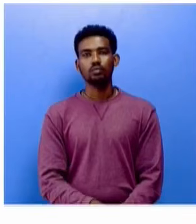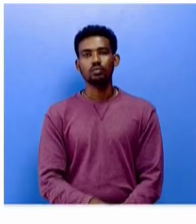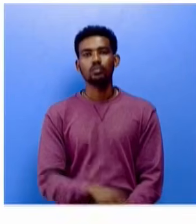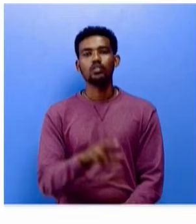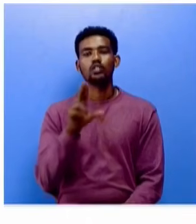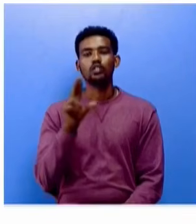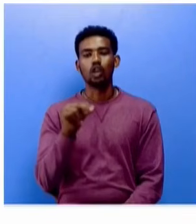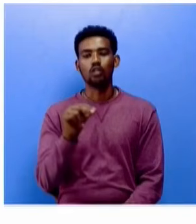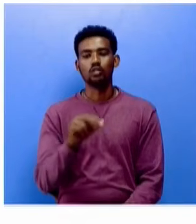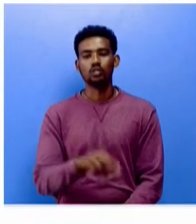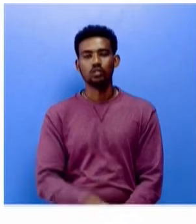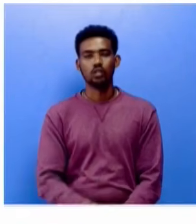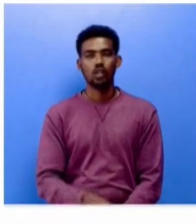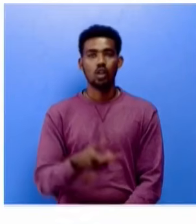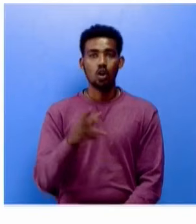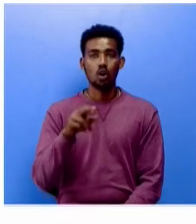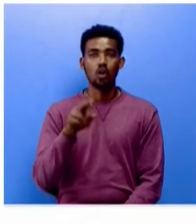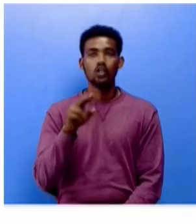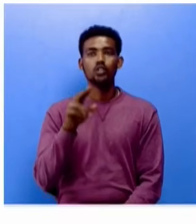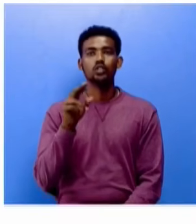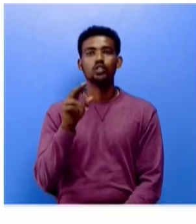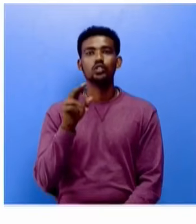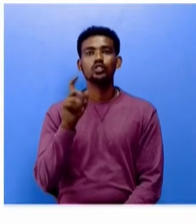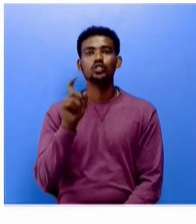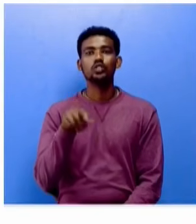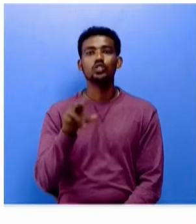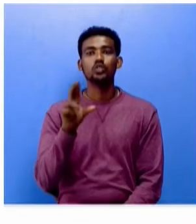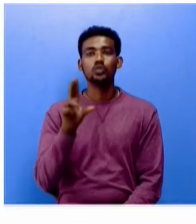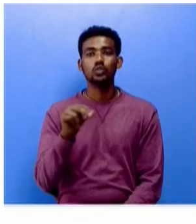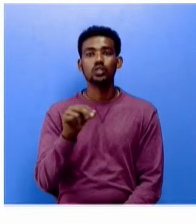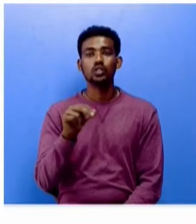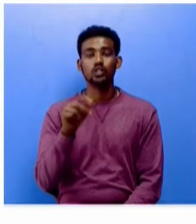not or shouldn't you